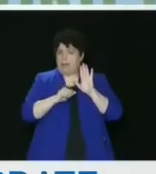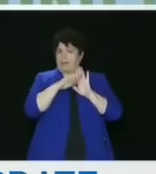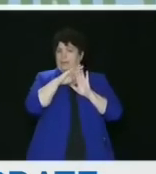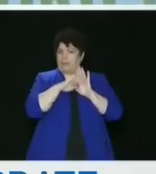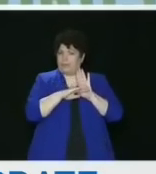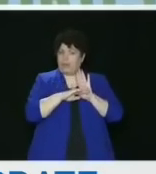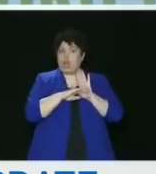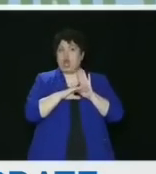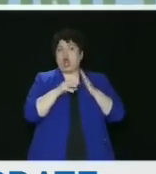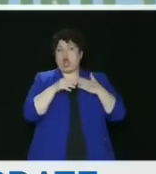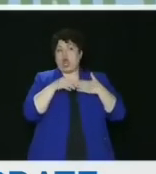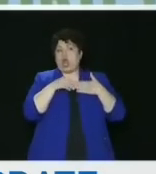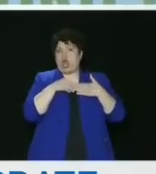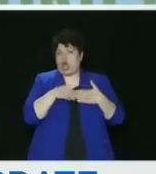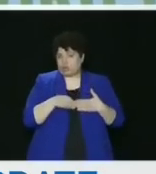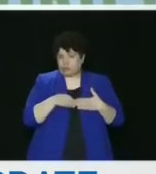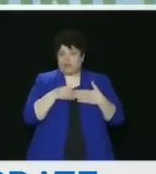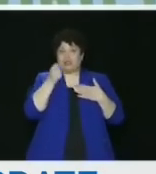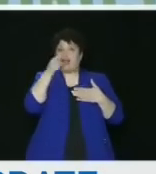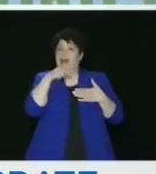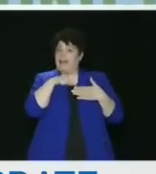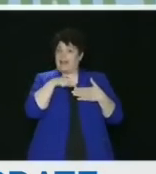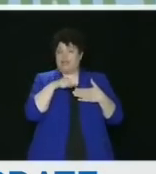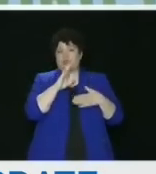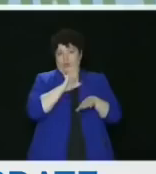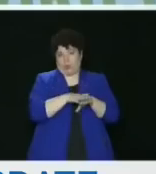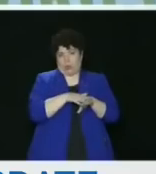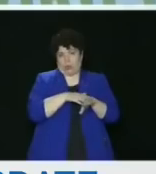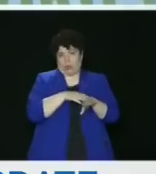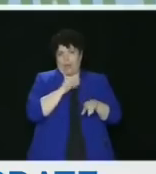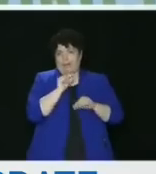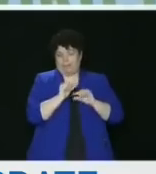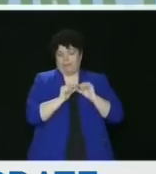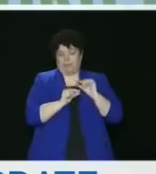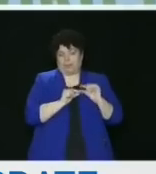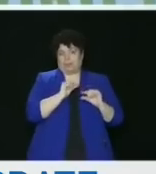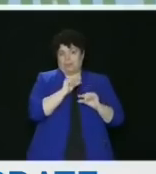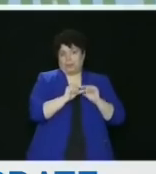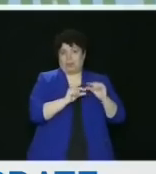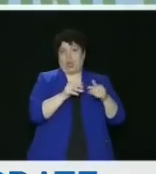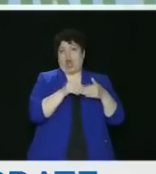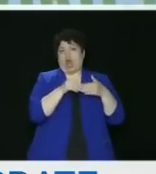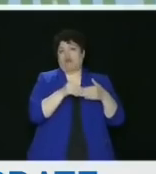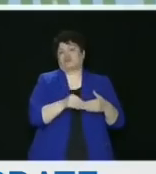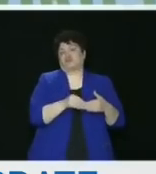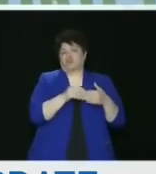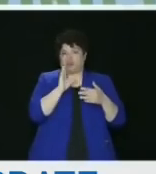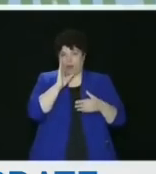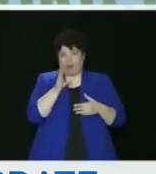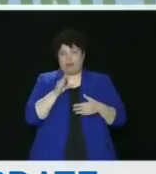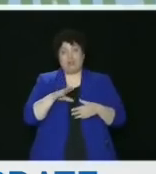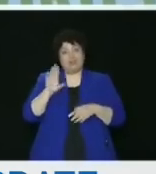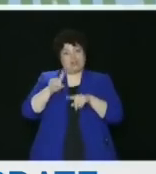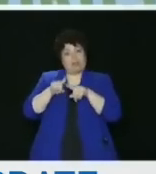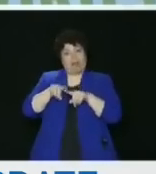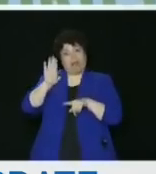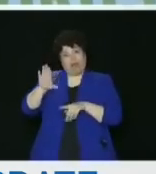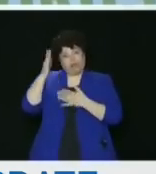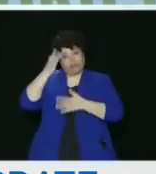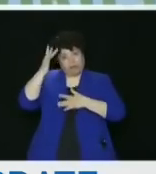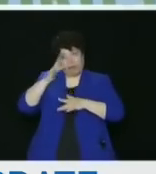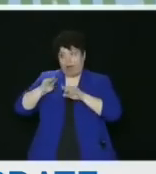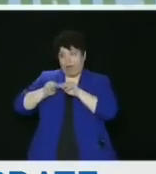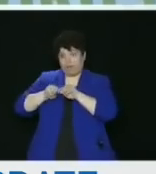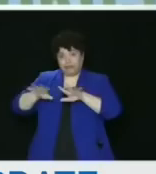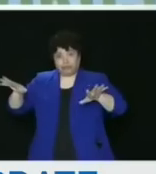to happen very gradually. There would probably be an expectation that the domestic epidemiology is well under